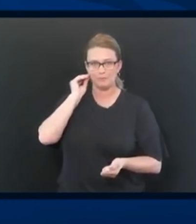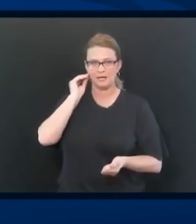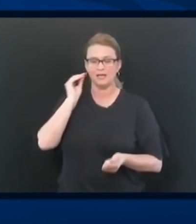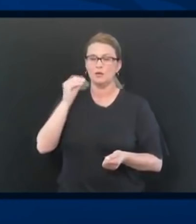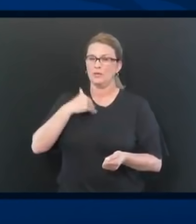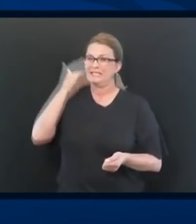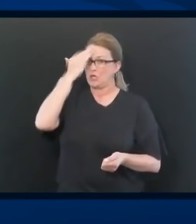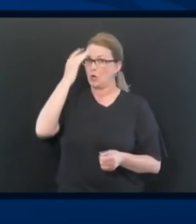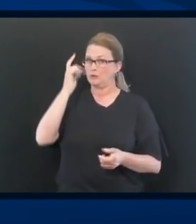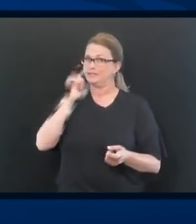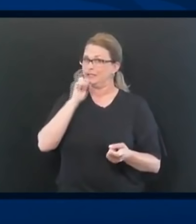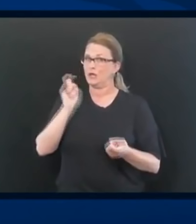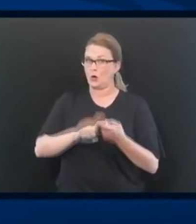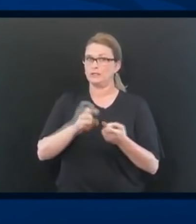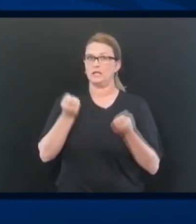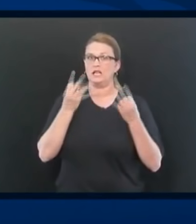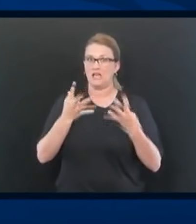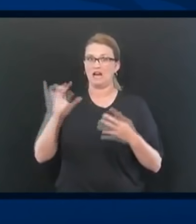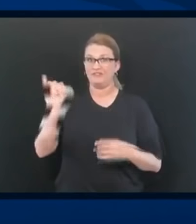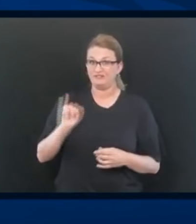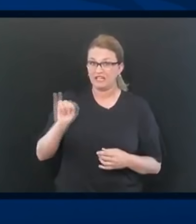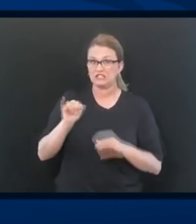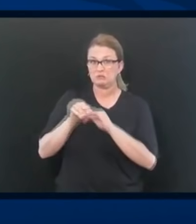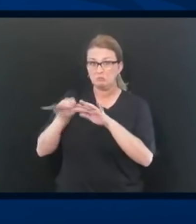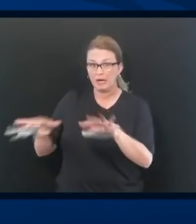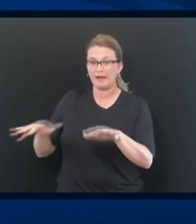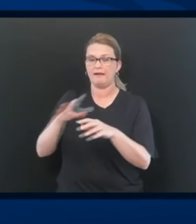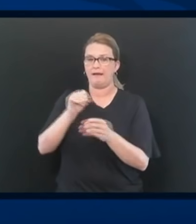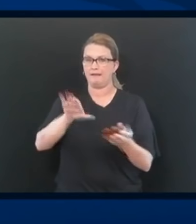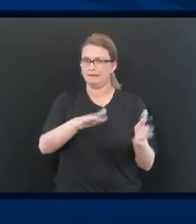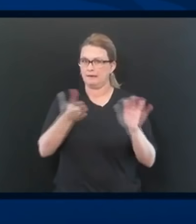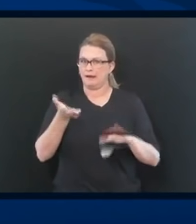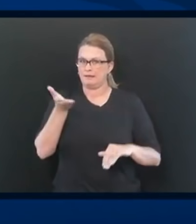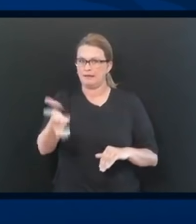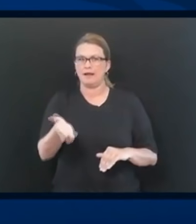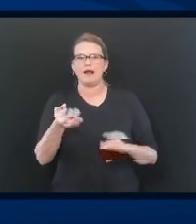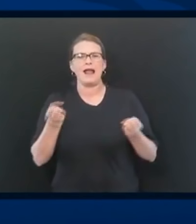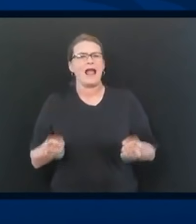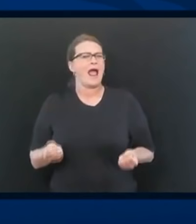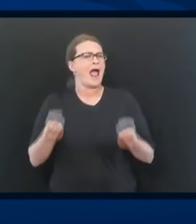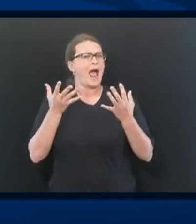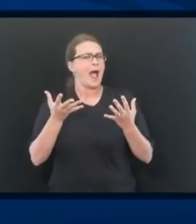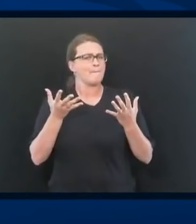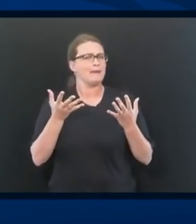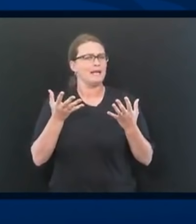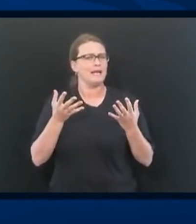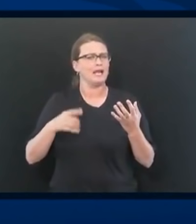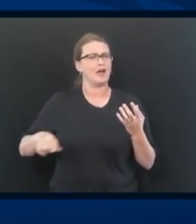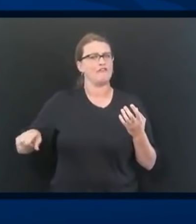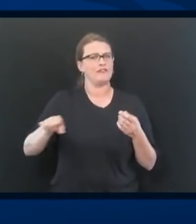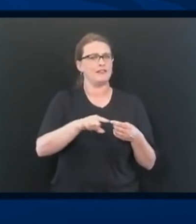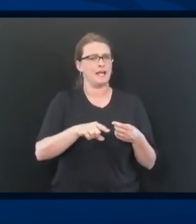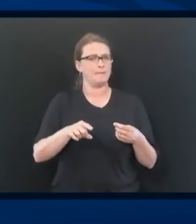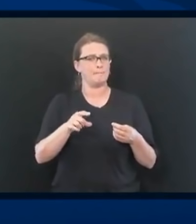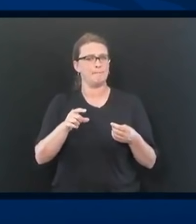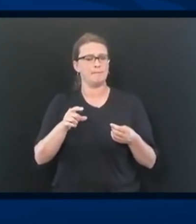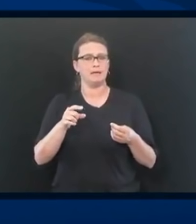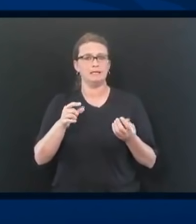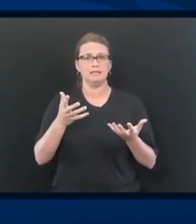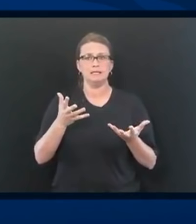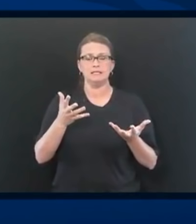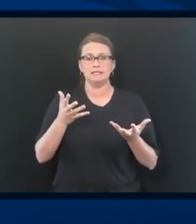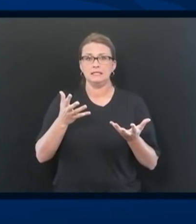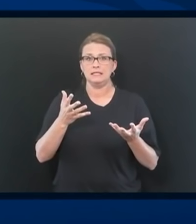infection there and a lot of death there. How many of these patients are dying with advanced directives of not to treat them if